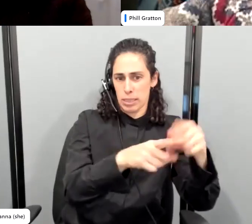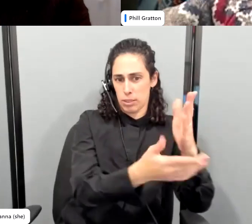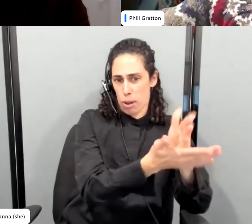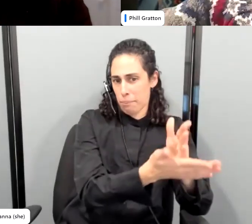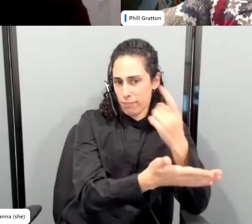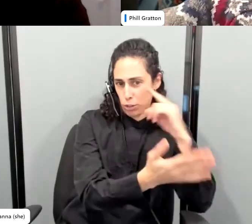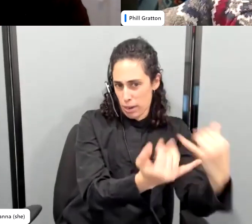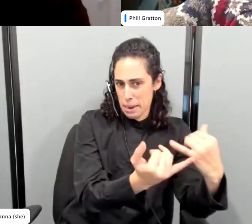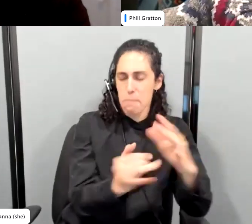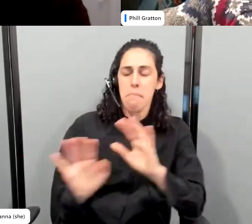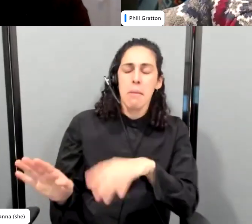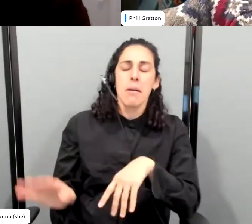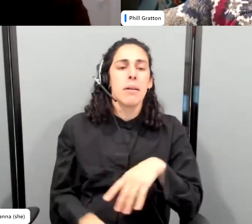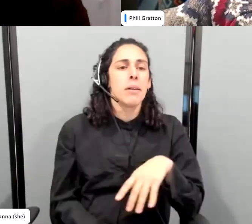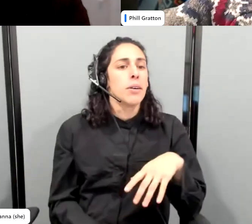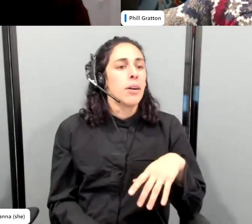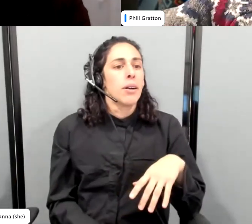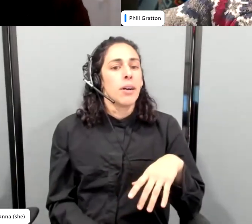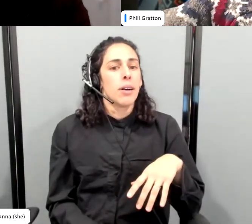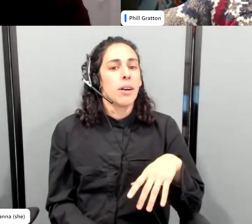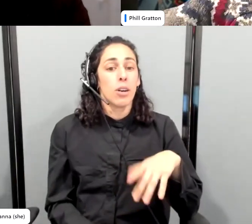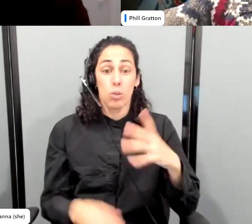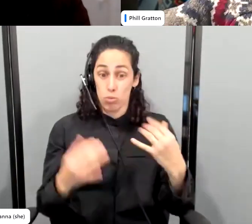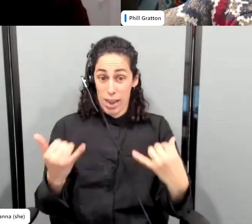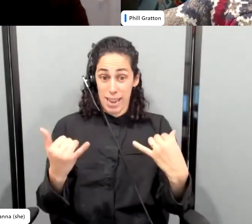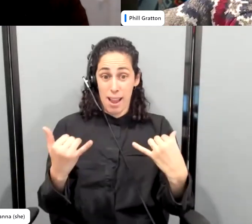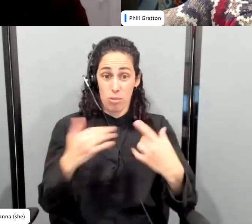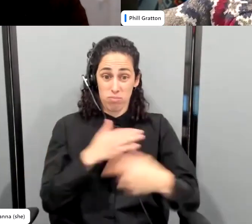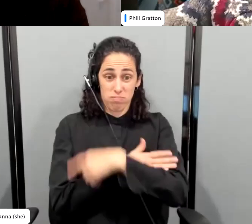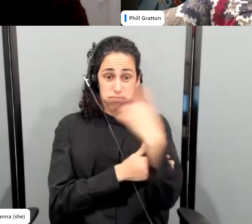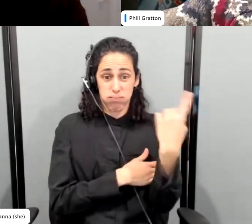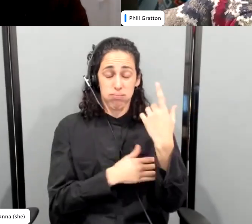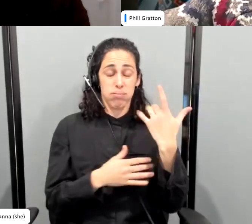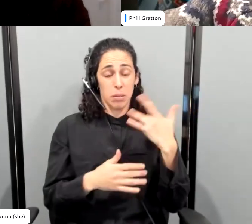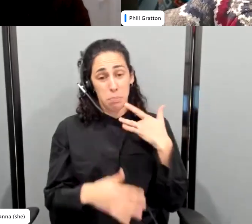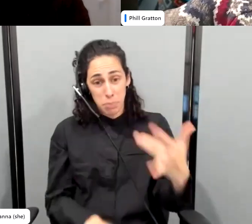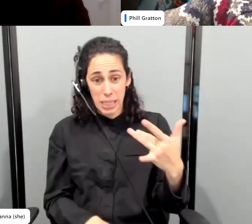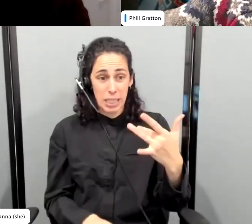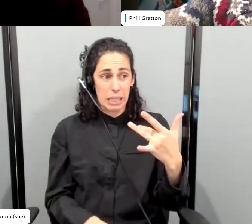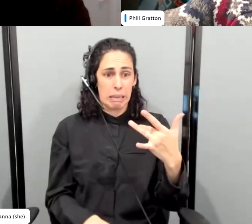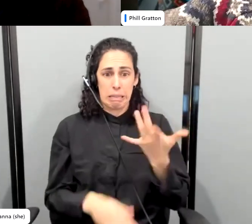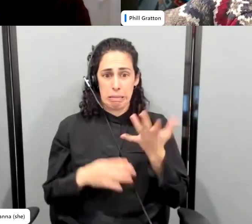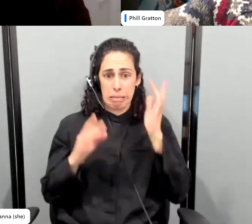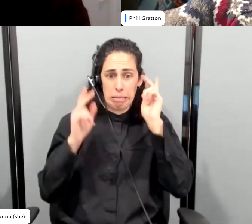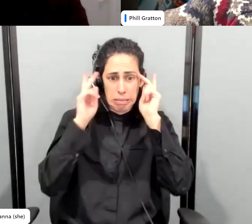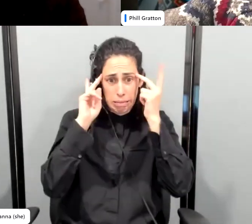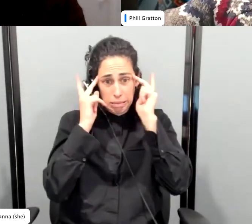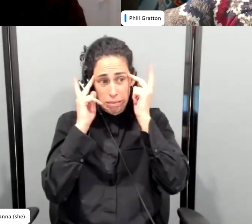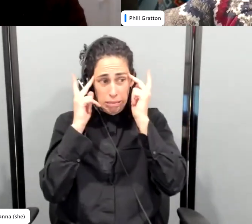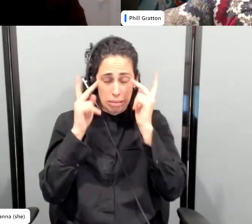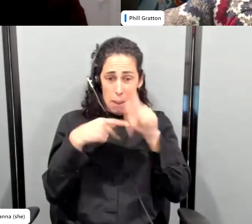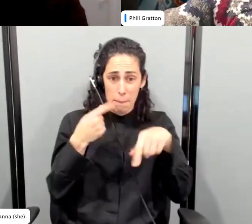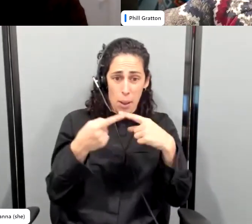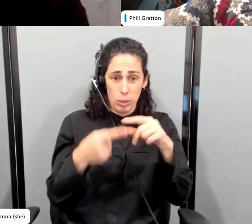there, but these days we're all concerned about scams, right? We all get these emails, we get these text messages, we get these